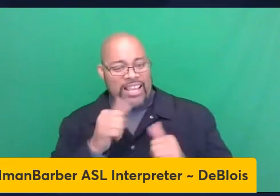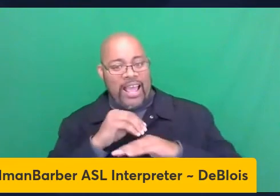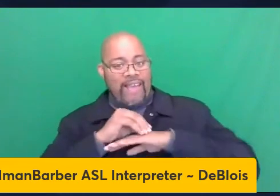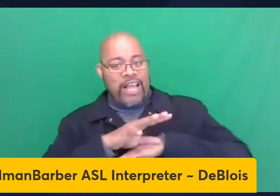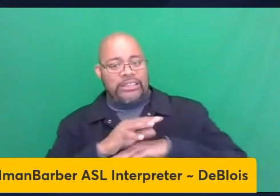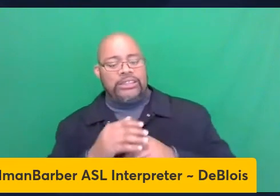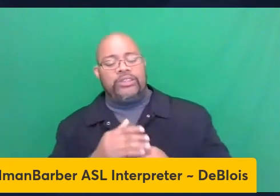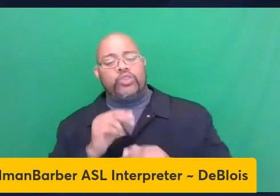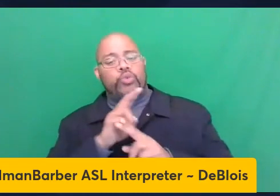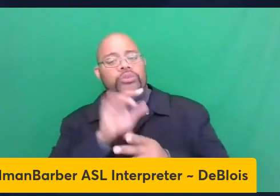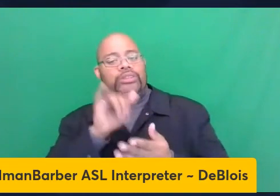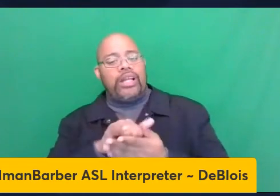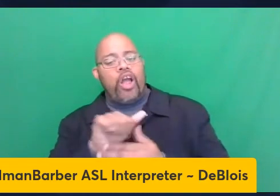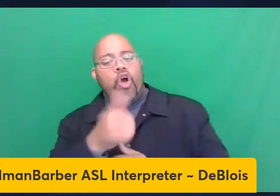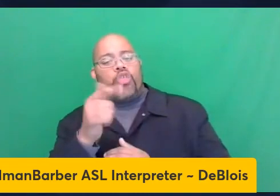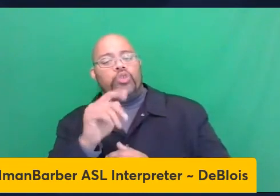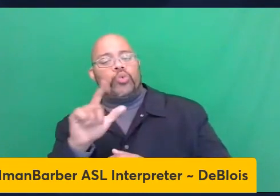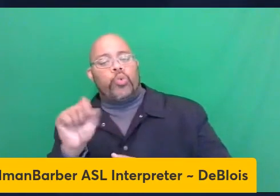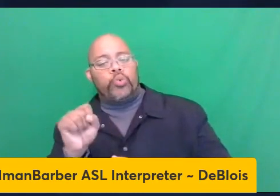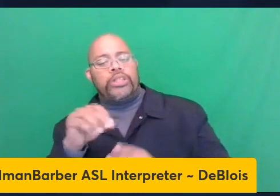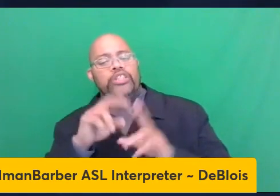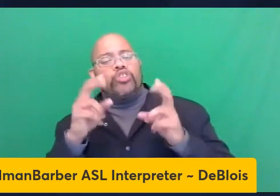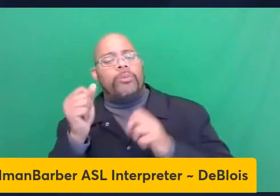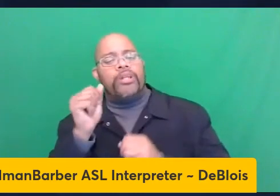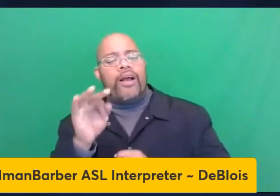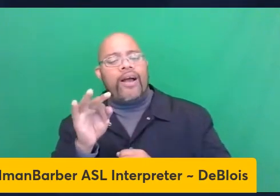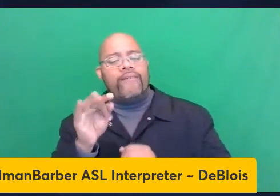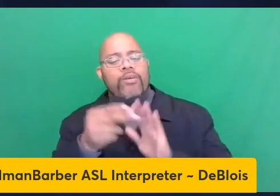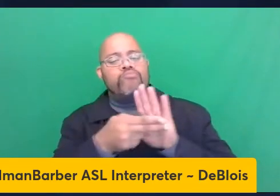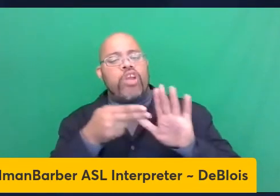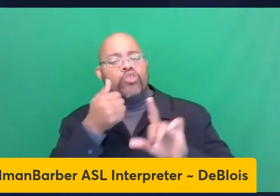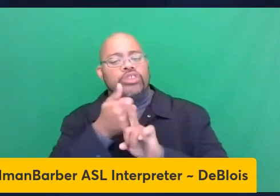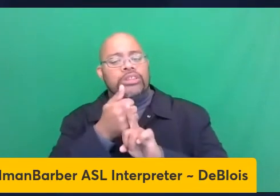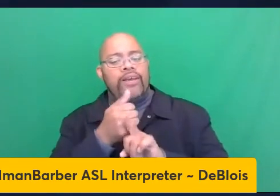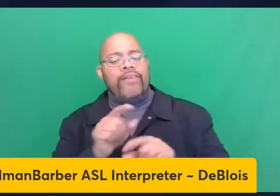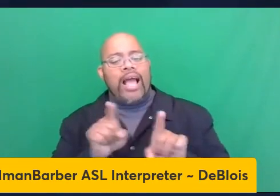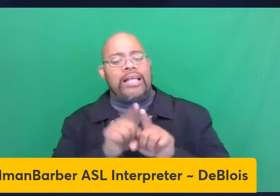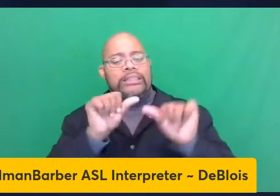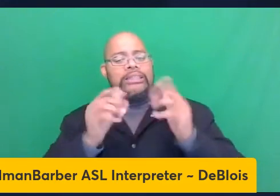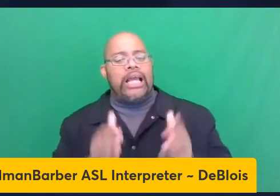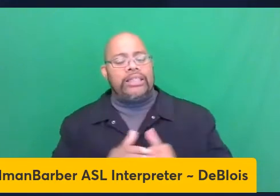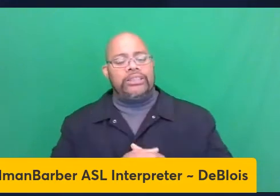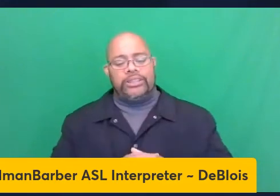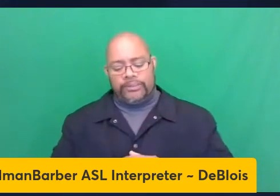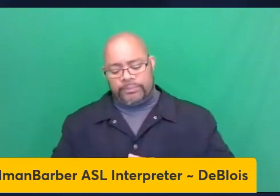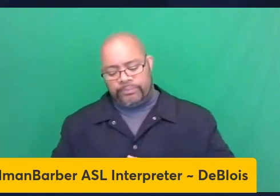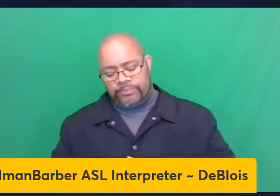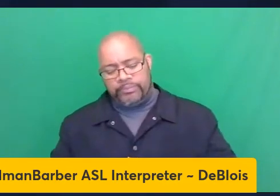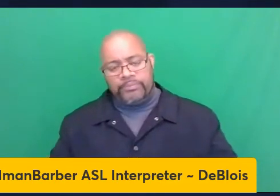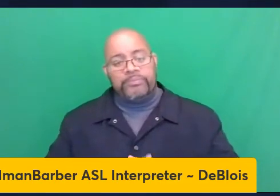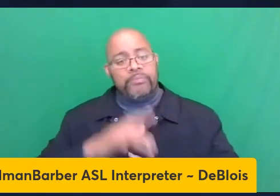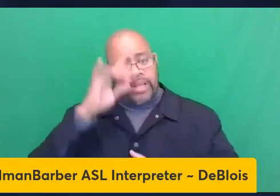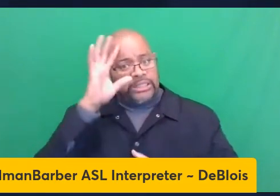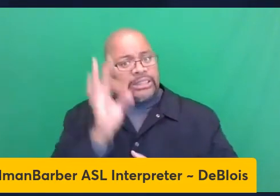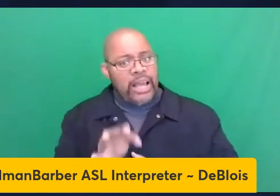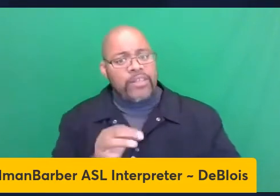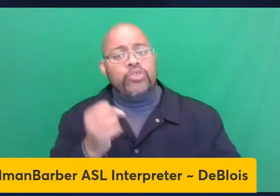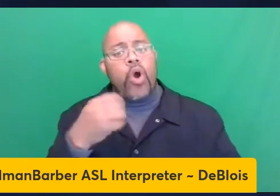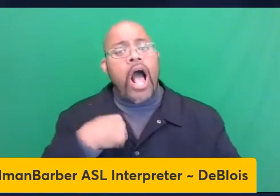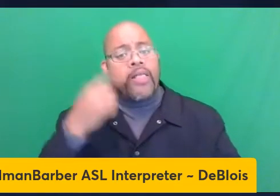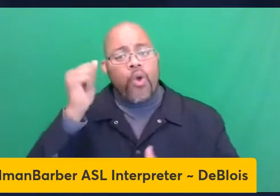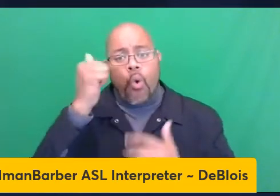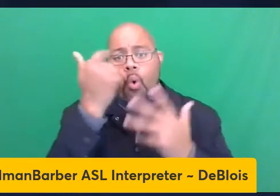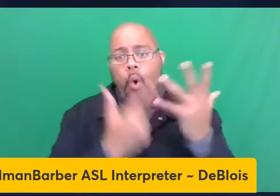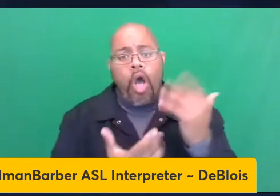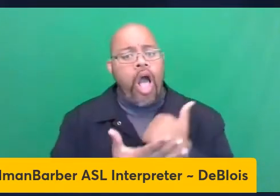on using those other tools in terms of branding yourself as a scientist and putting yourself out there. Absolutely. So I think all of